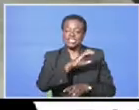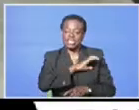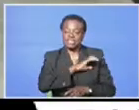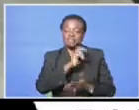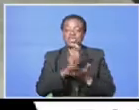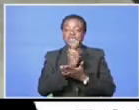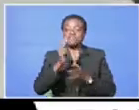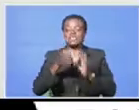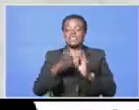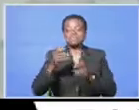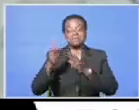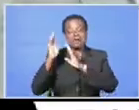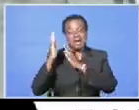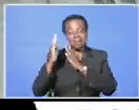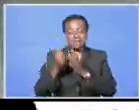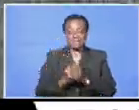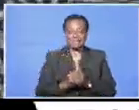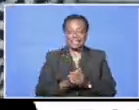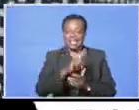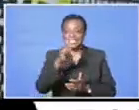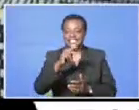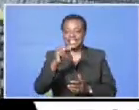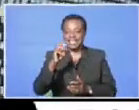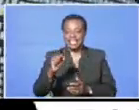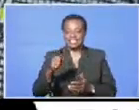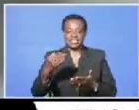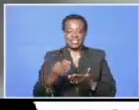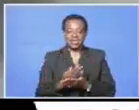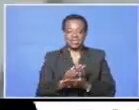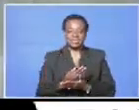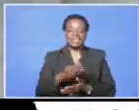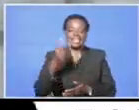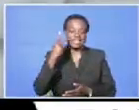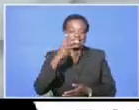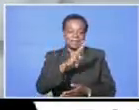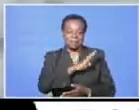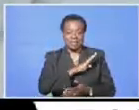And I'm Chef in Training, Chelsea, from the University of Bahamas as well. Presented by Snapper Cruz and Keisha Bethel.